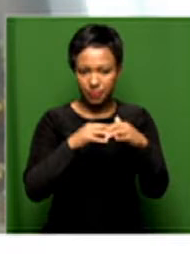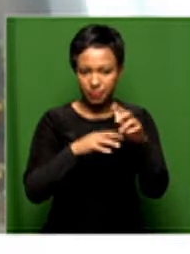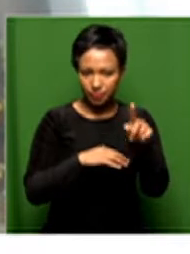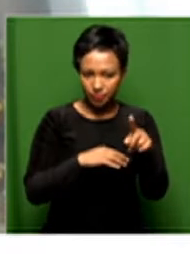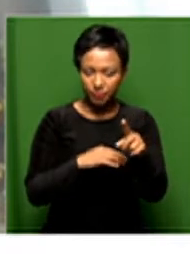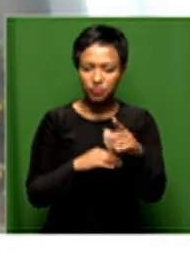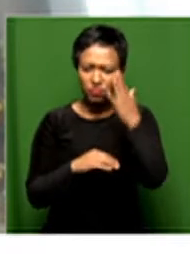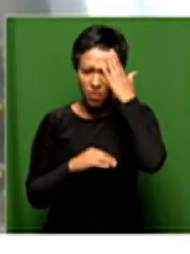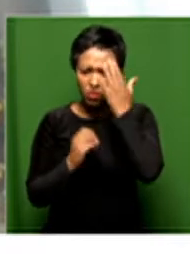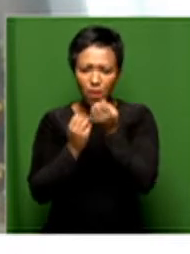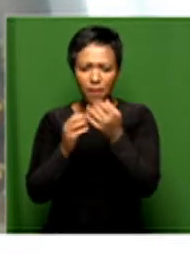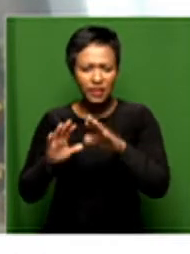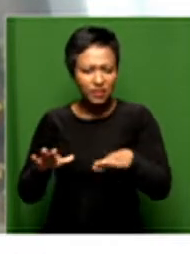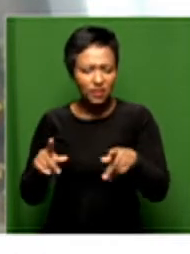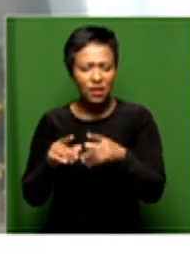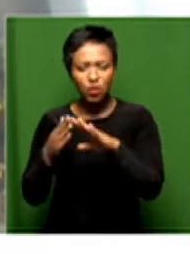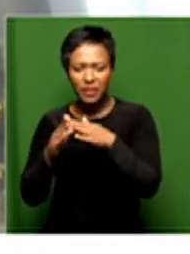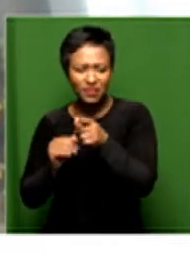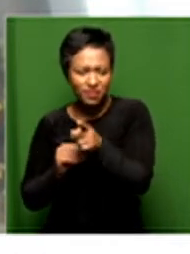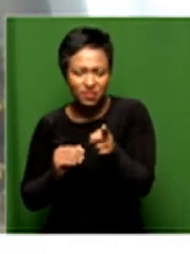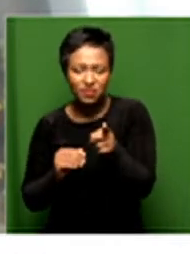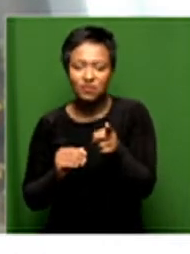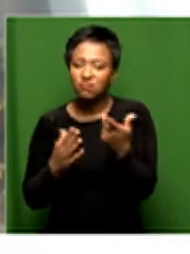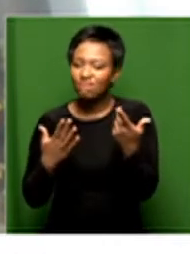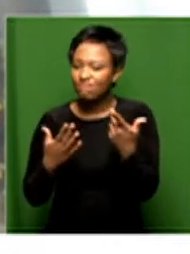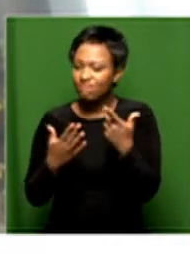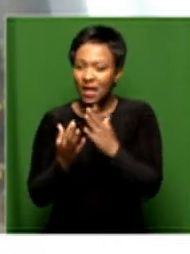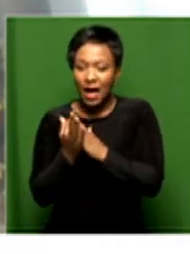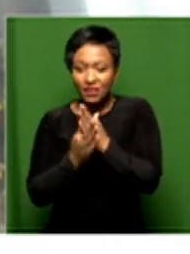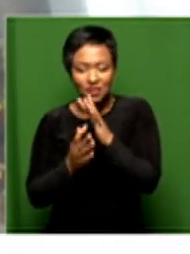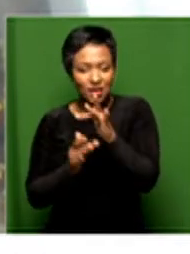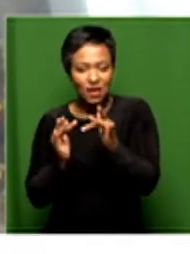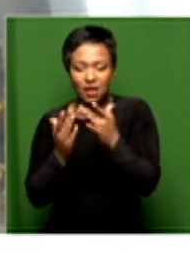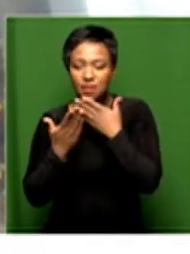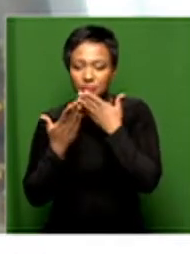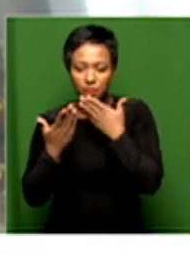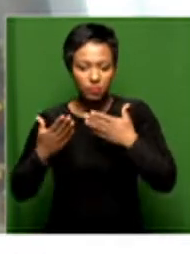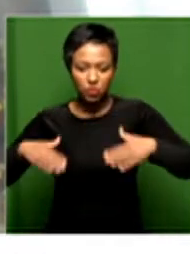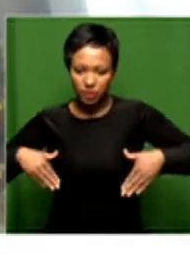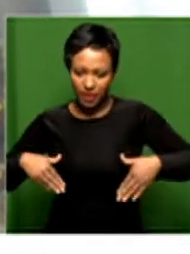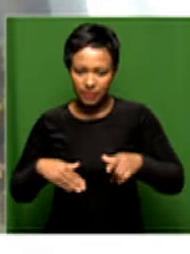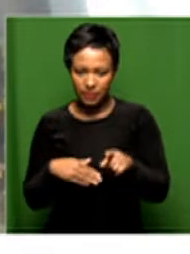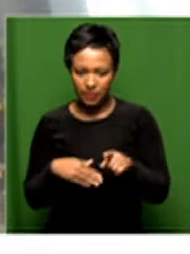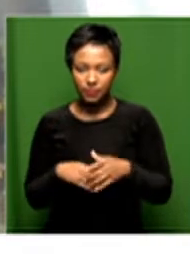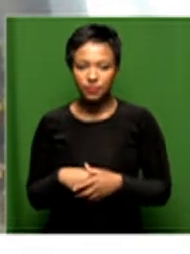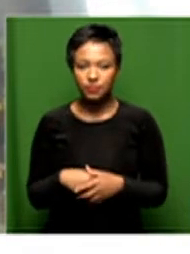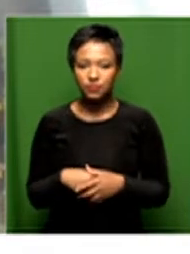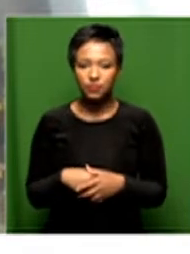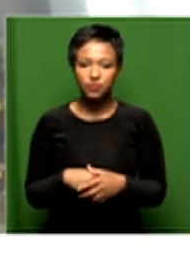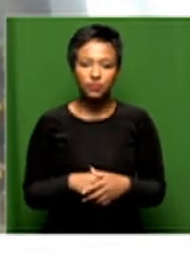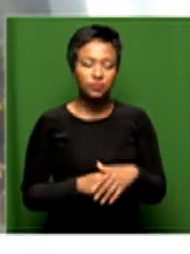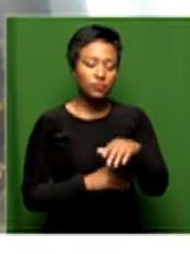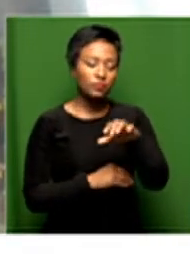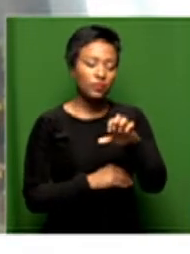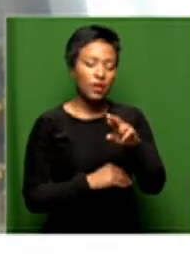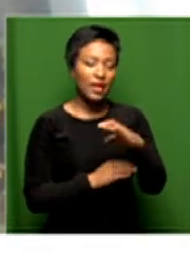of kids as well as lots of communities do not have access to the internet yet. So what Ericsson has